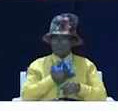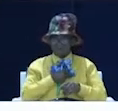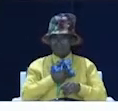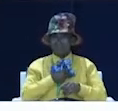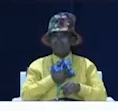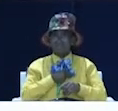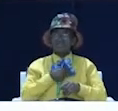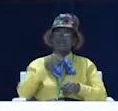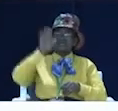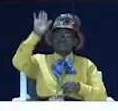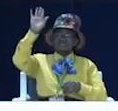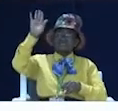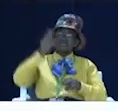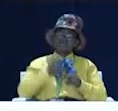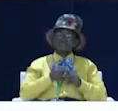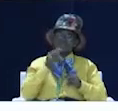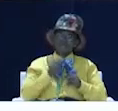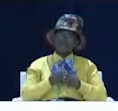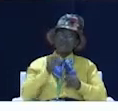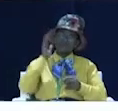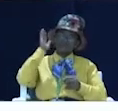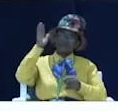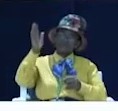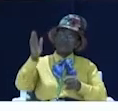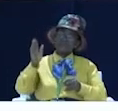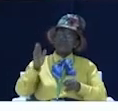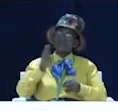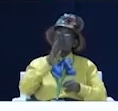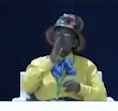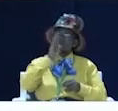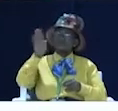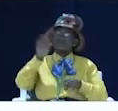his name shall be called Wonderful.